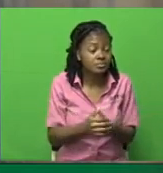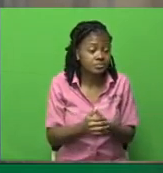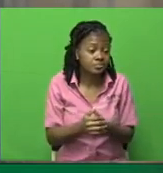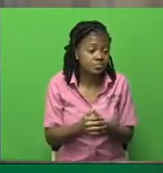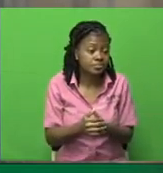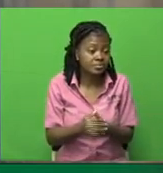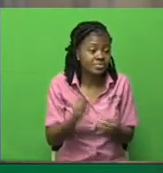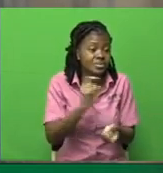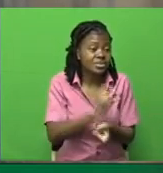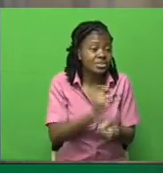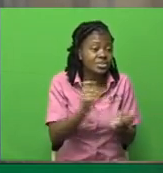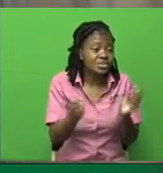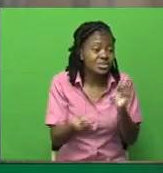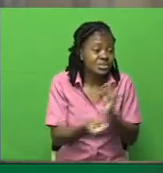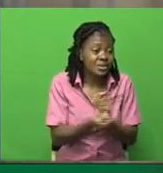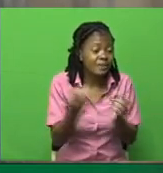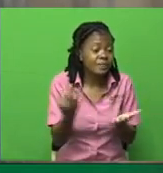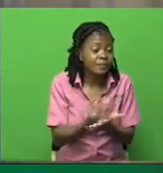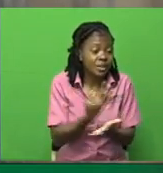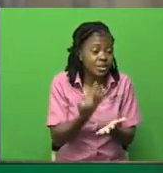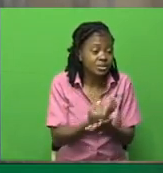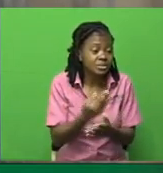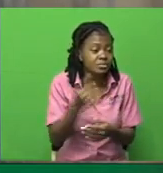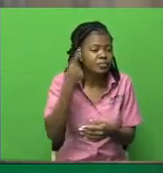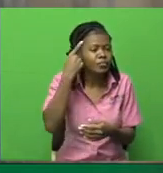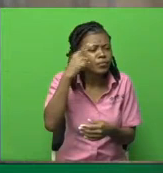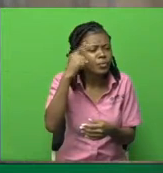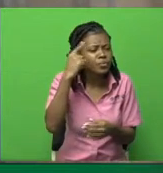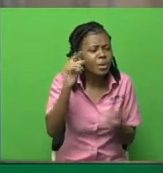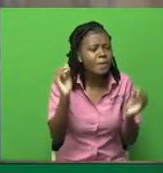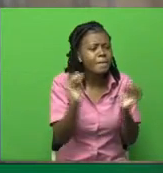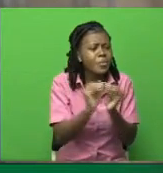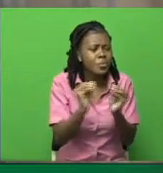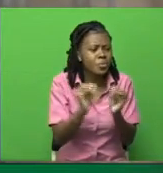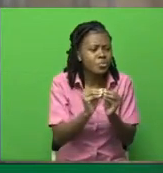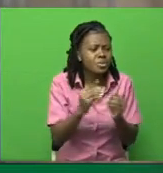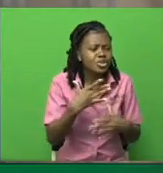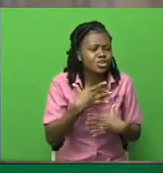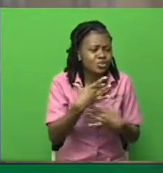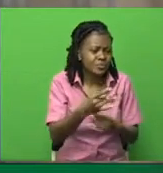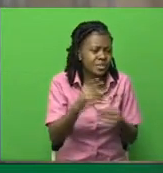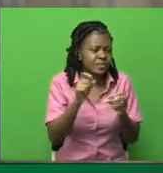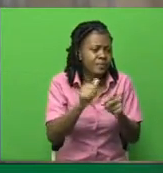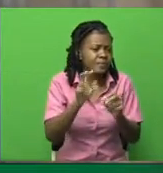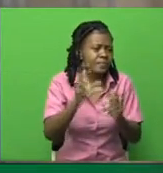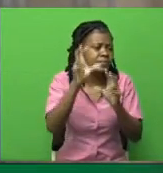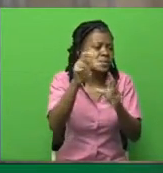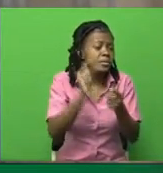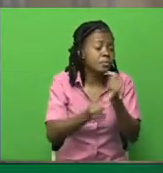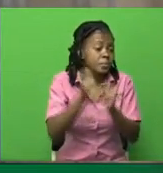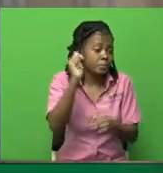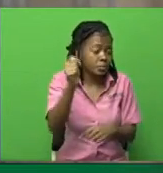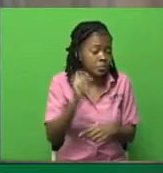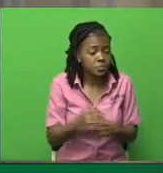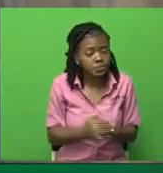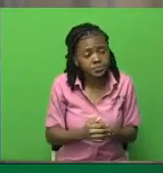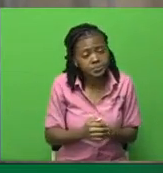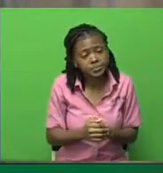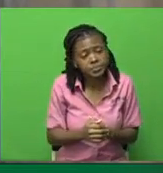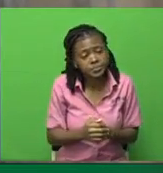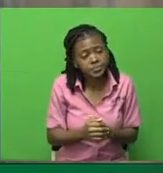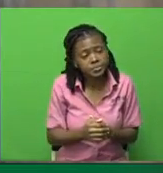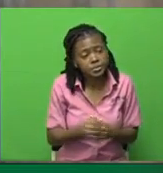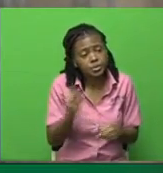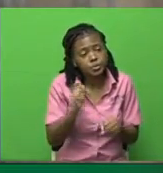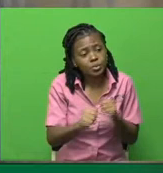fiscal regime to get more investment so what did the minister finally do in this budget Monday or what